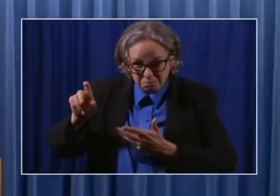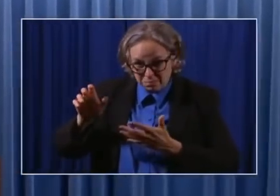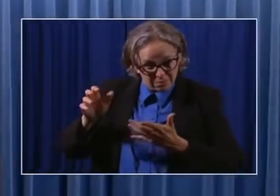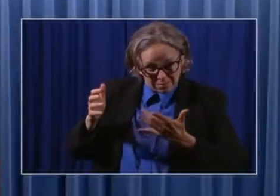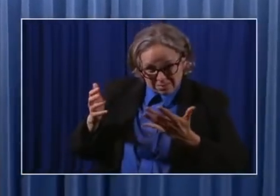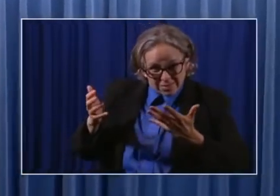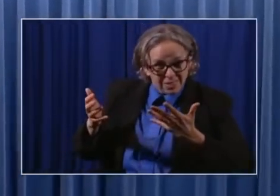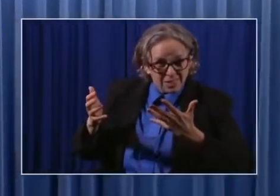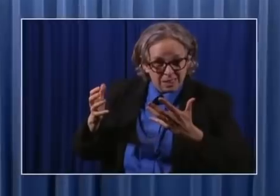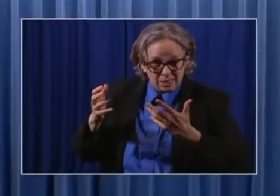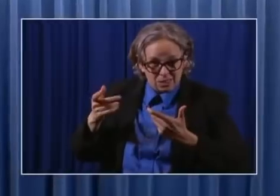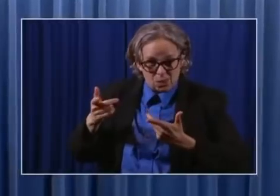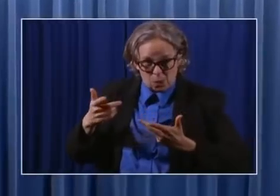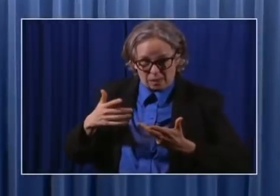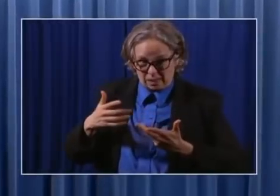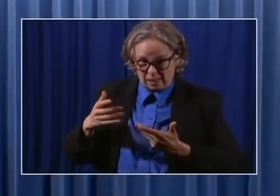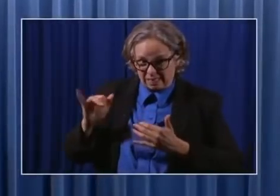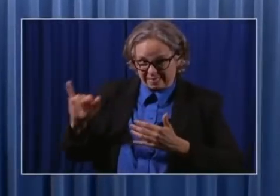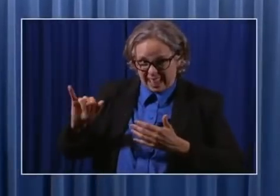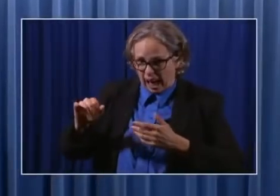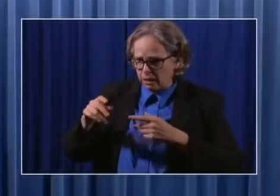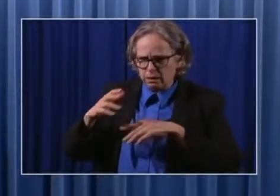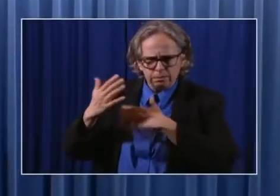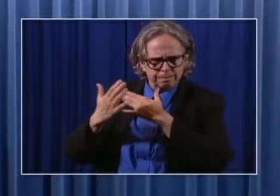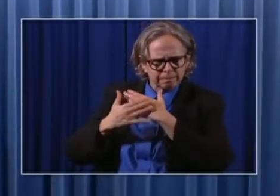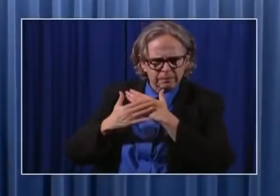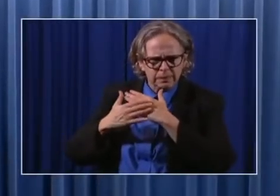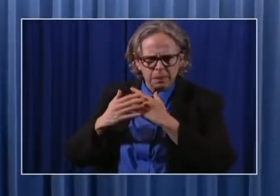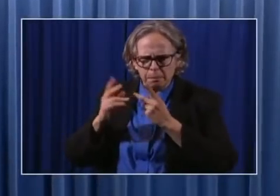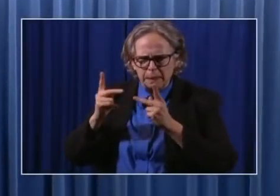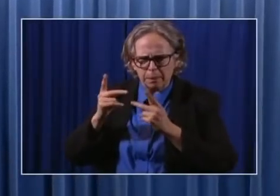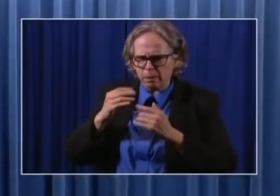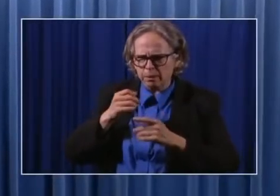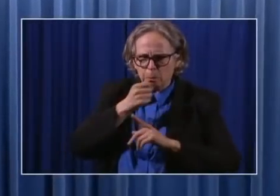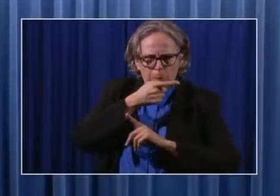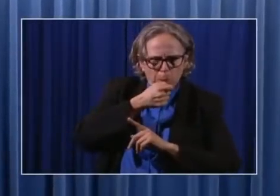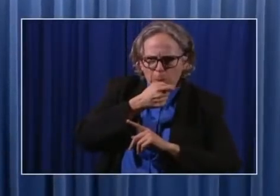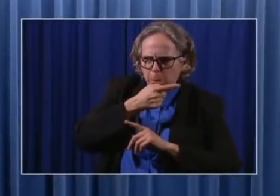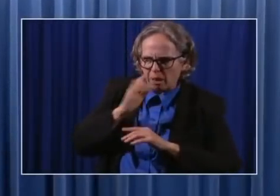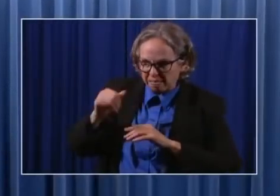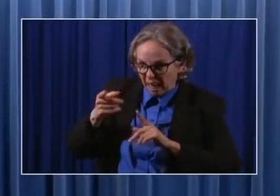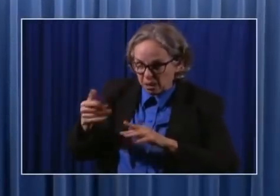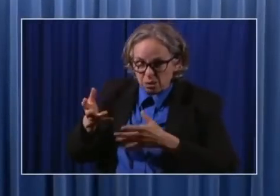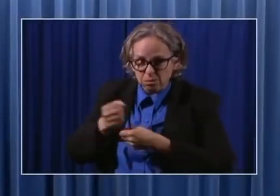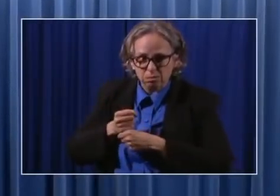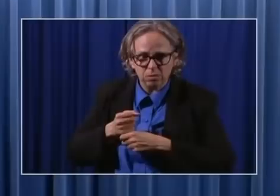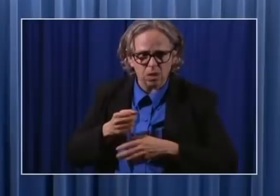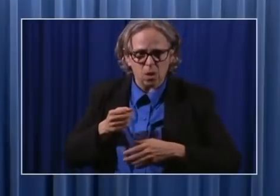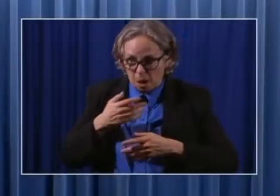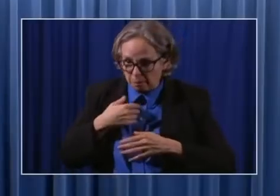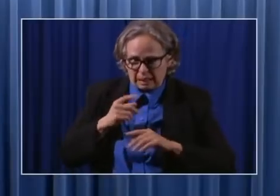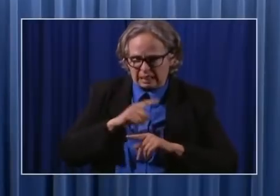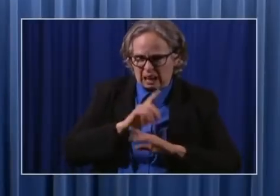that you might have had or information before you went in. Yes, we've had a wonderful partnership with the local